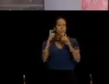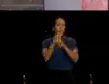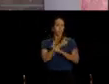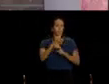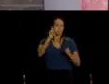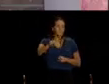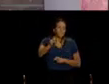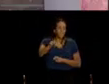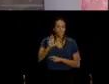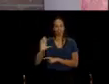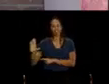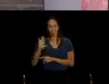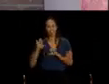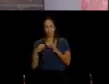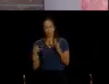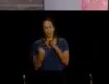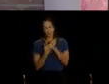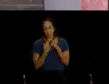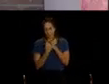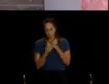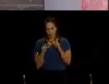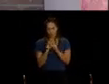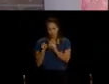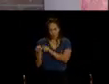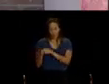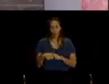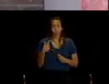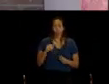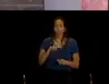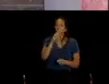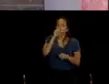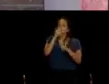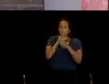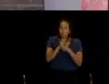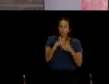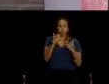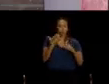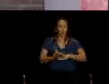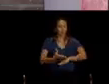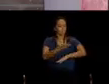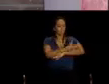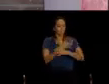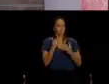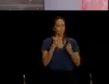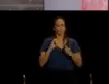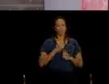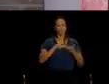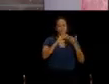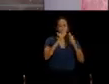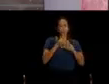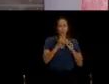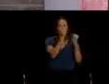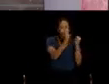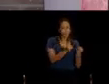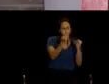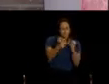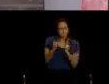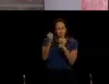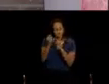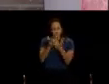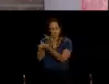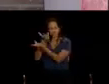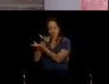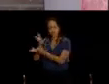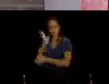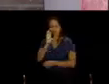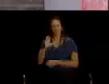families. We're dedicated to improving the health of our communities, one person at a time. And one way